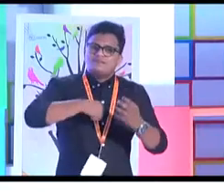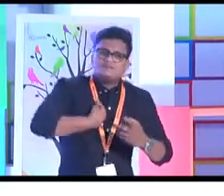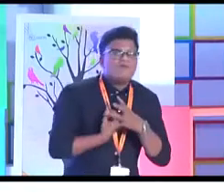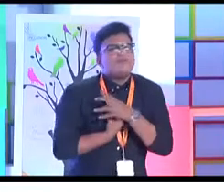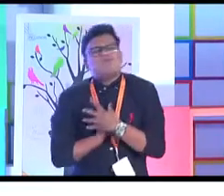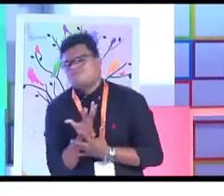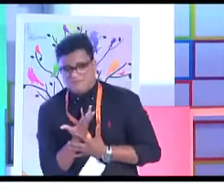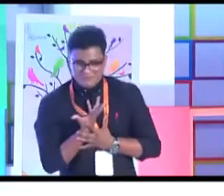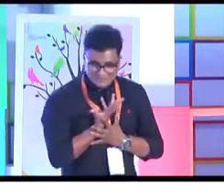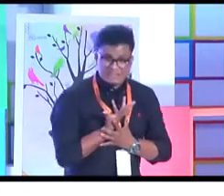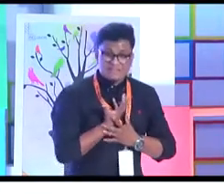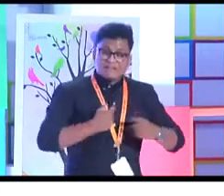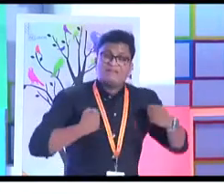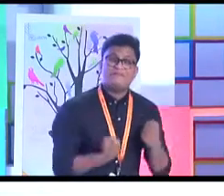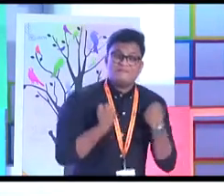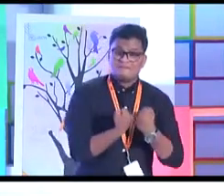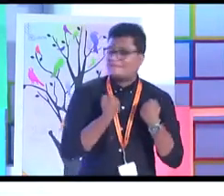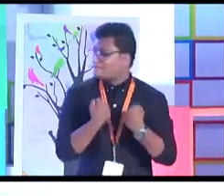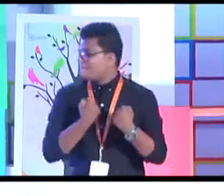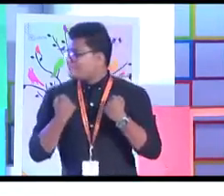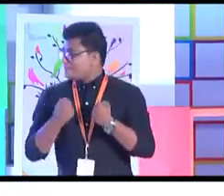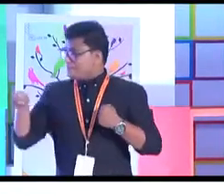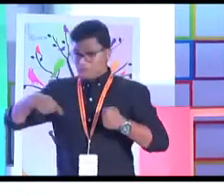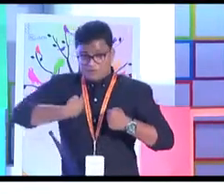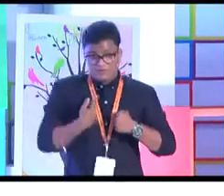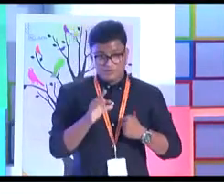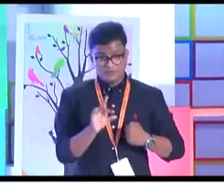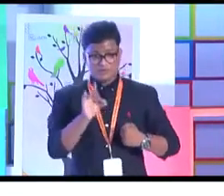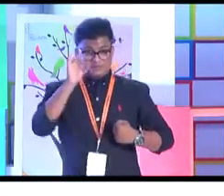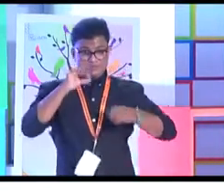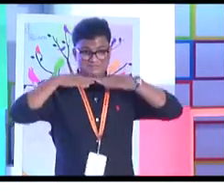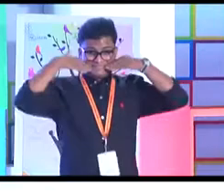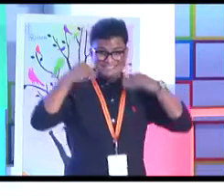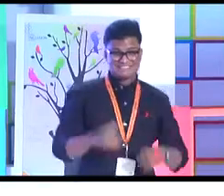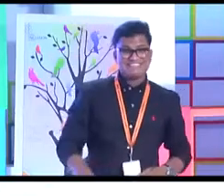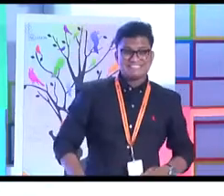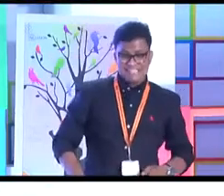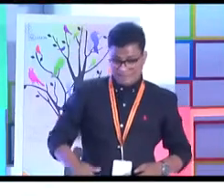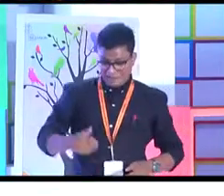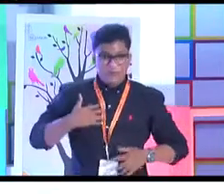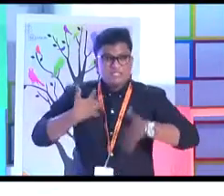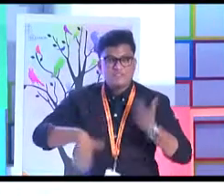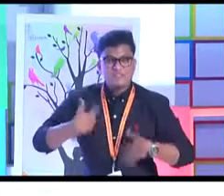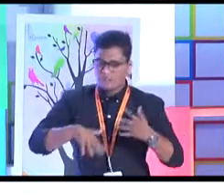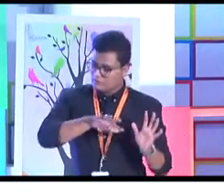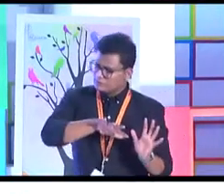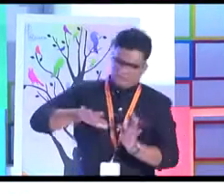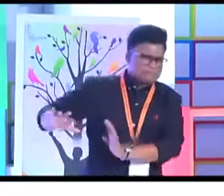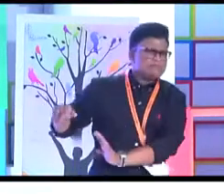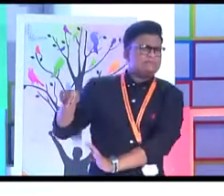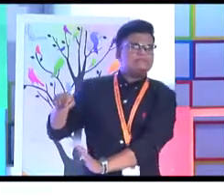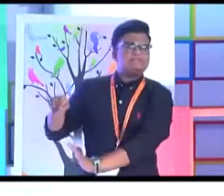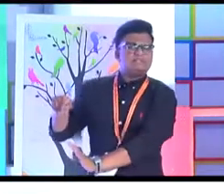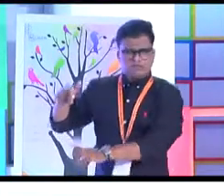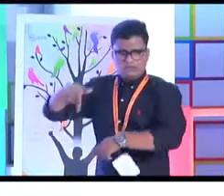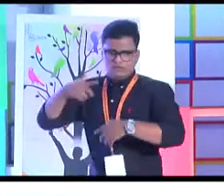And now I have chose my smile and kicked out my suffering. After today, this wonderful